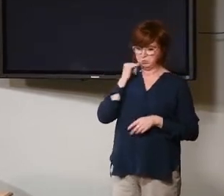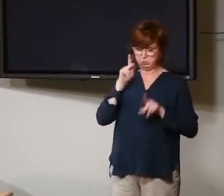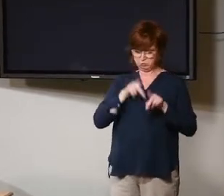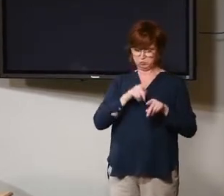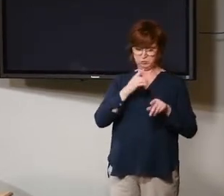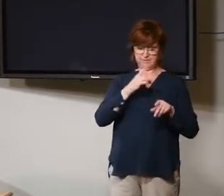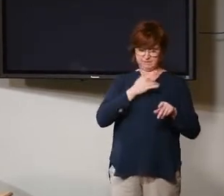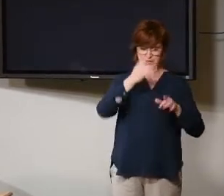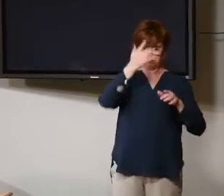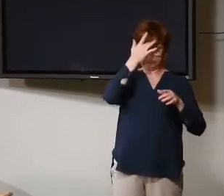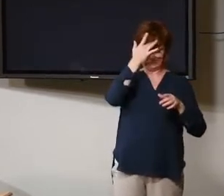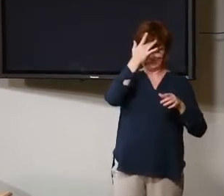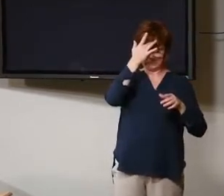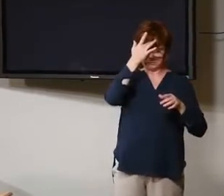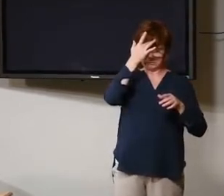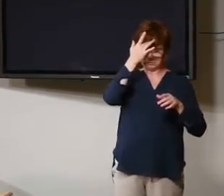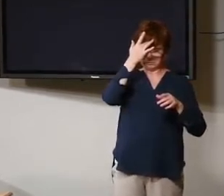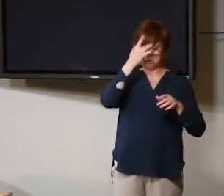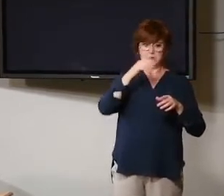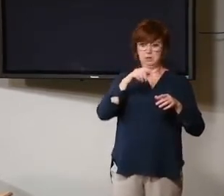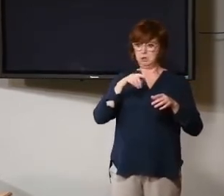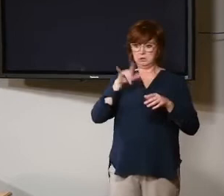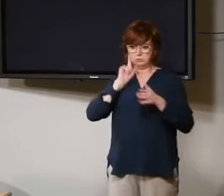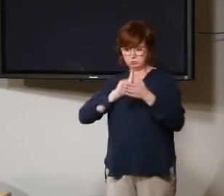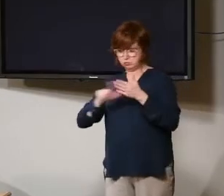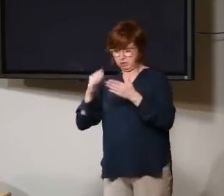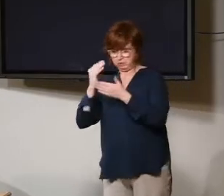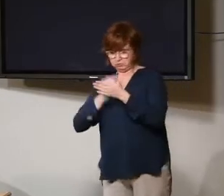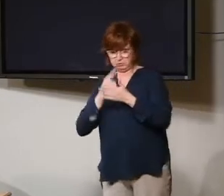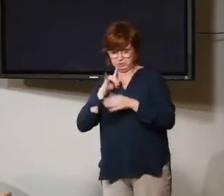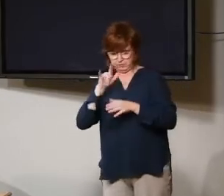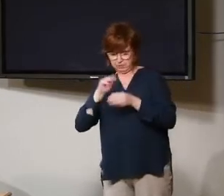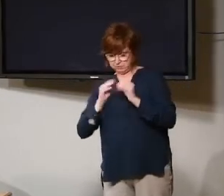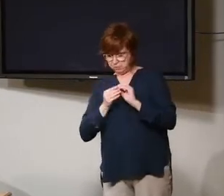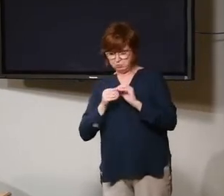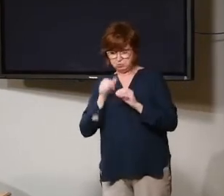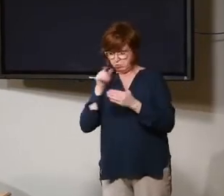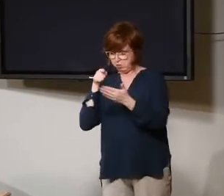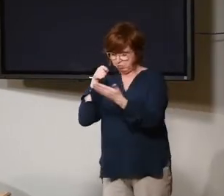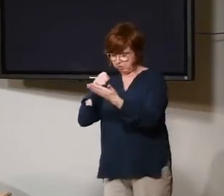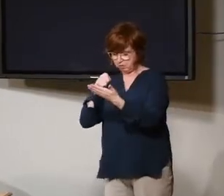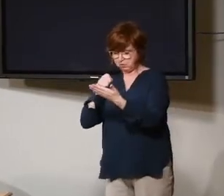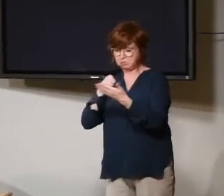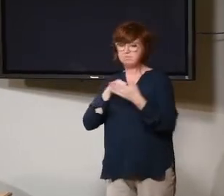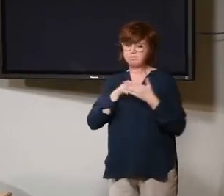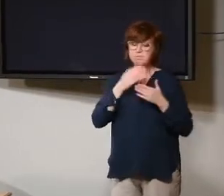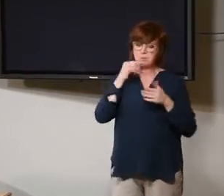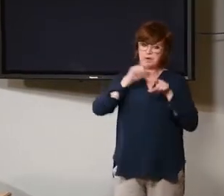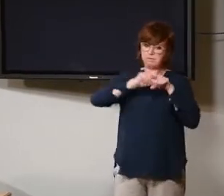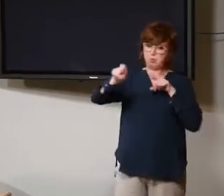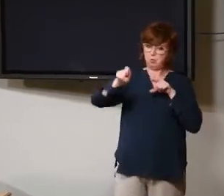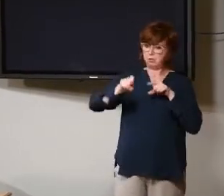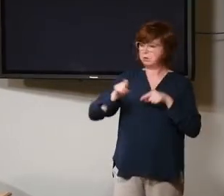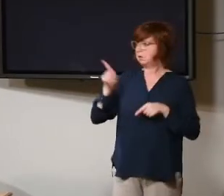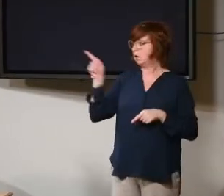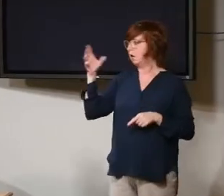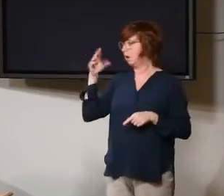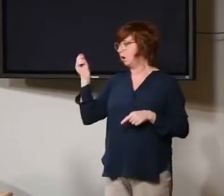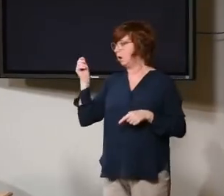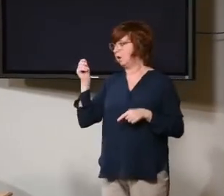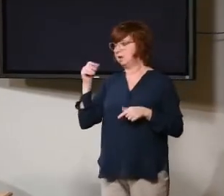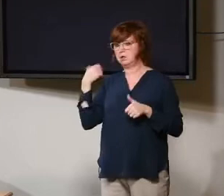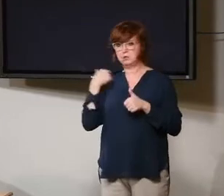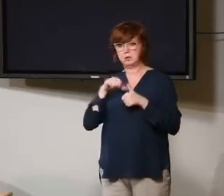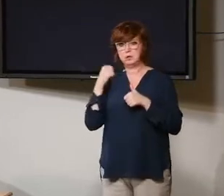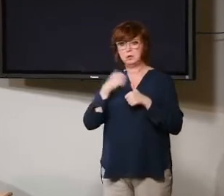call public health. And I would say we have now the business response team that is at one number. We have the 811 health line for those